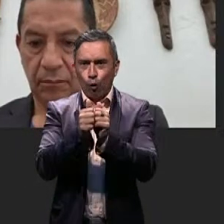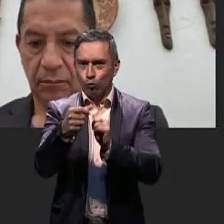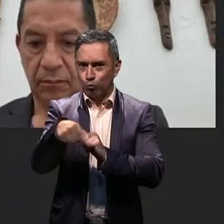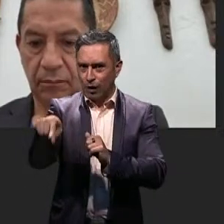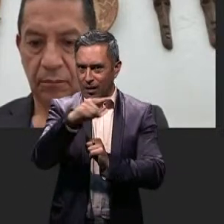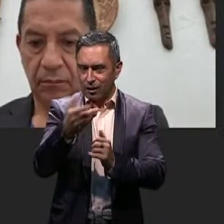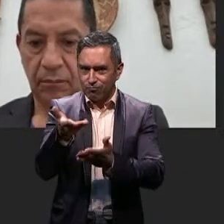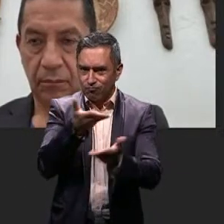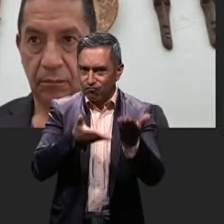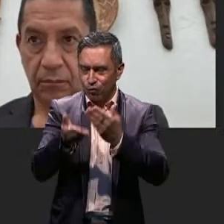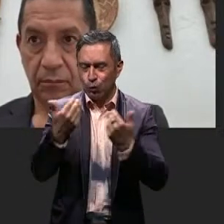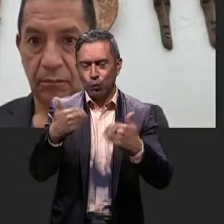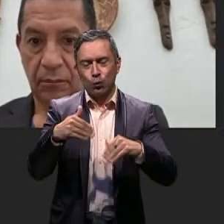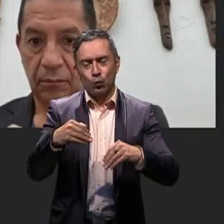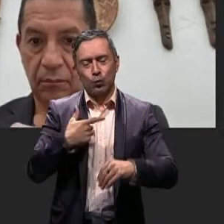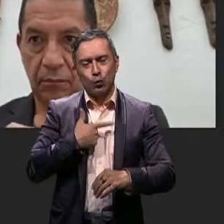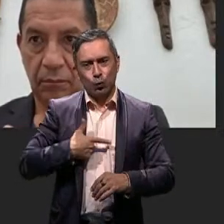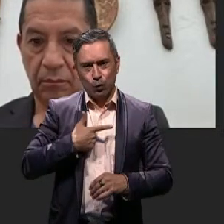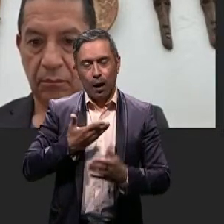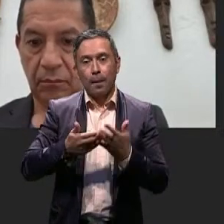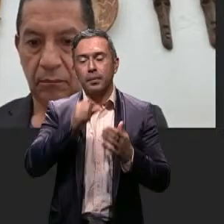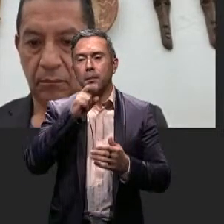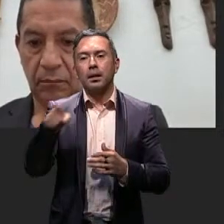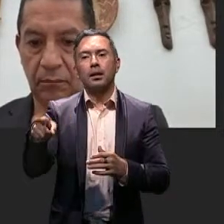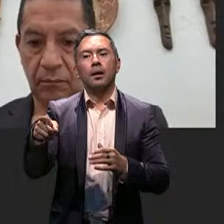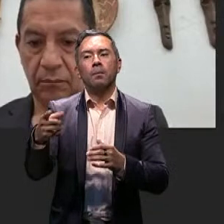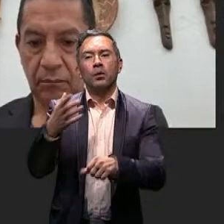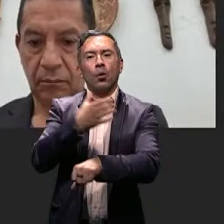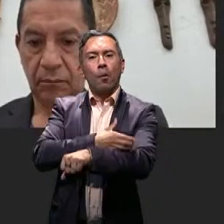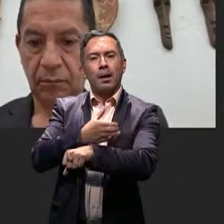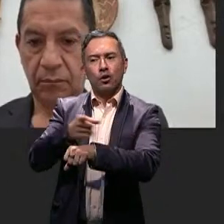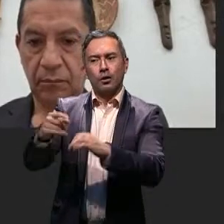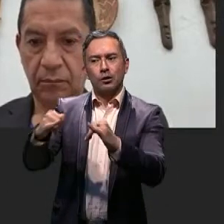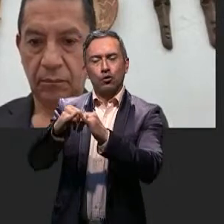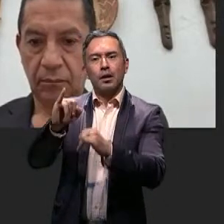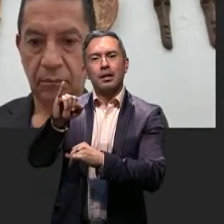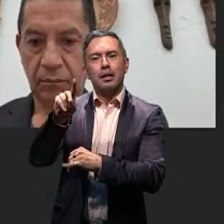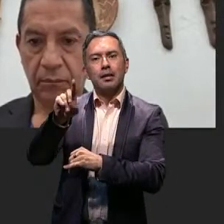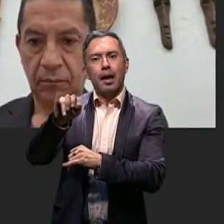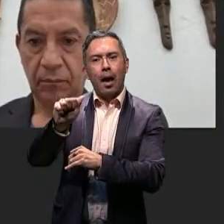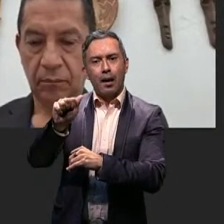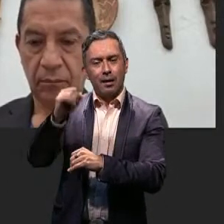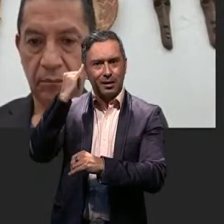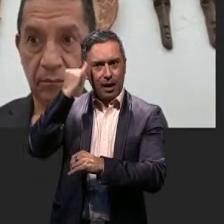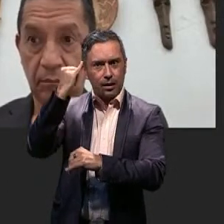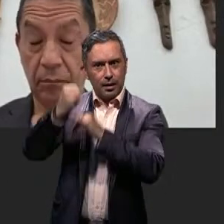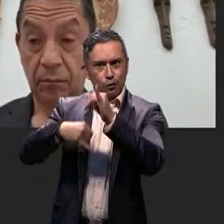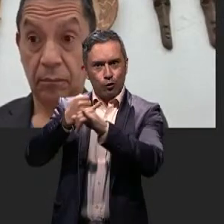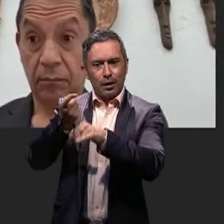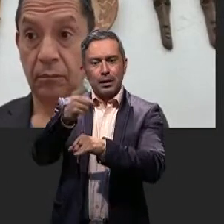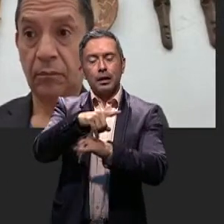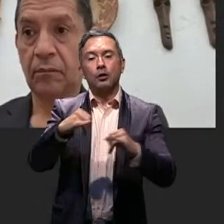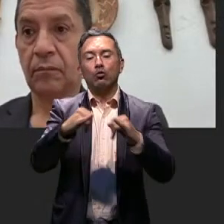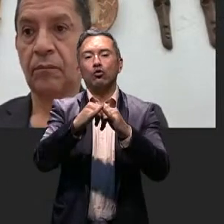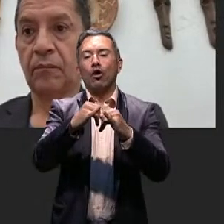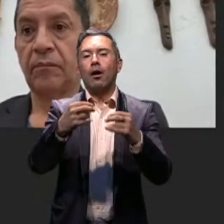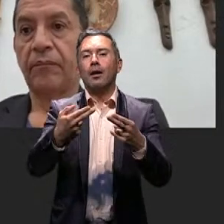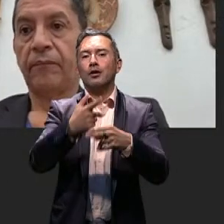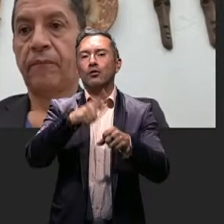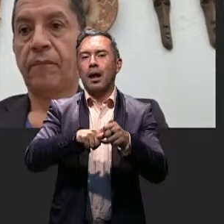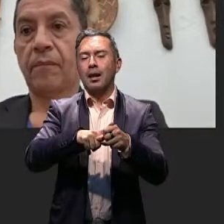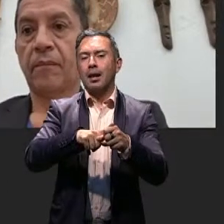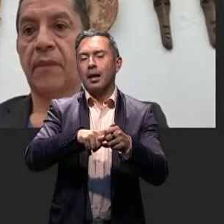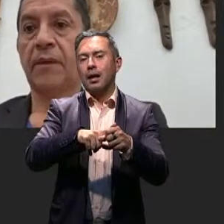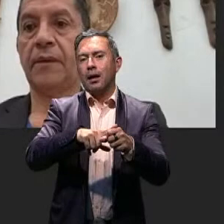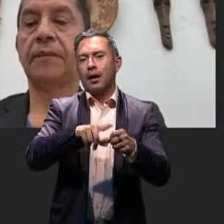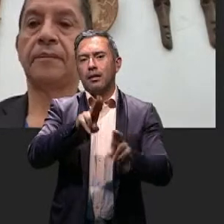you. And it's also a pleasure to be here with my friends of IDEA International and